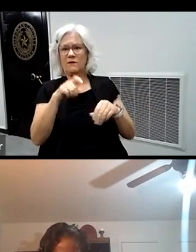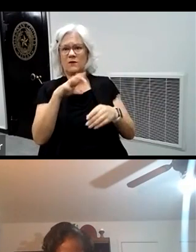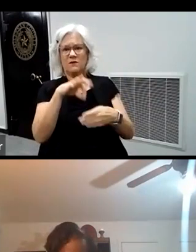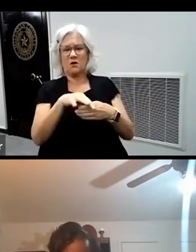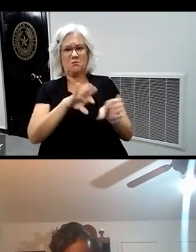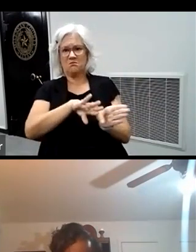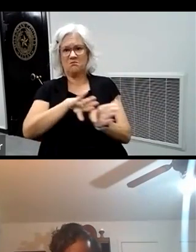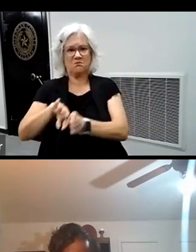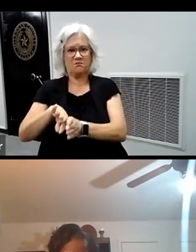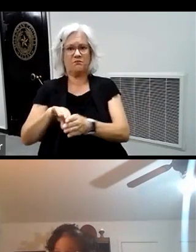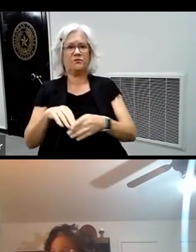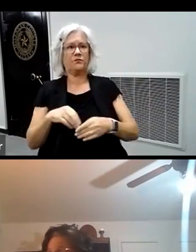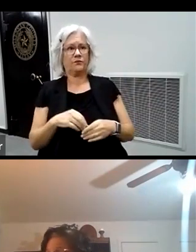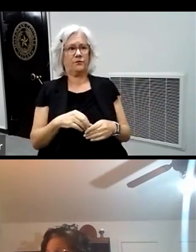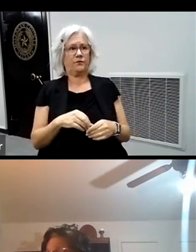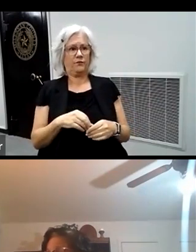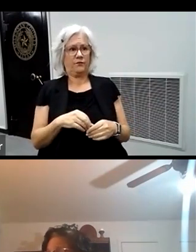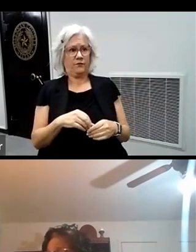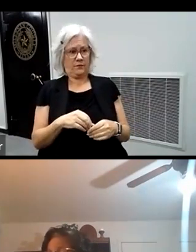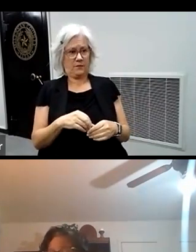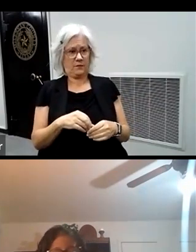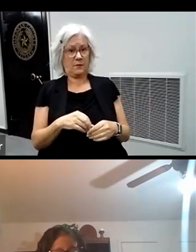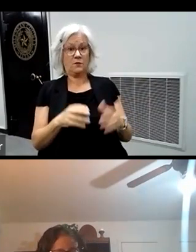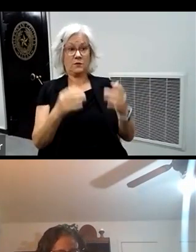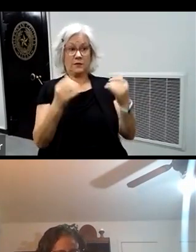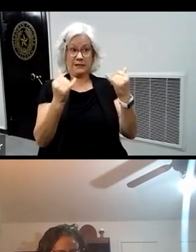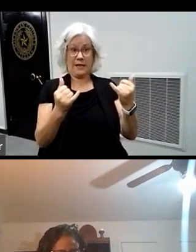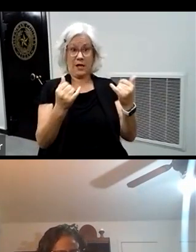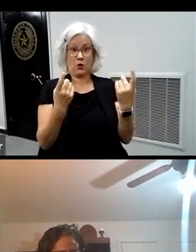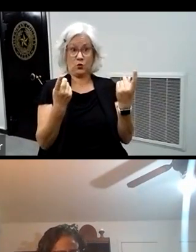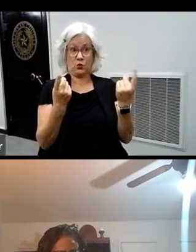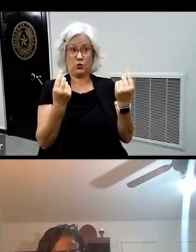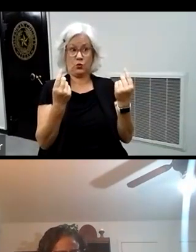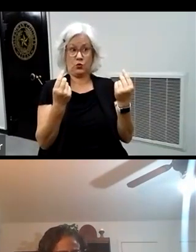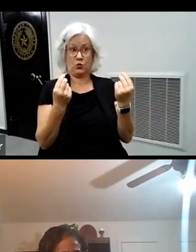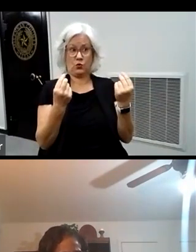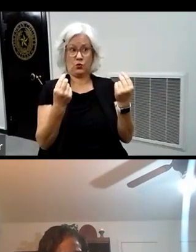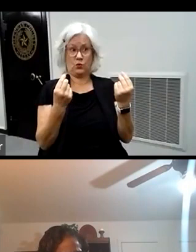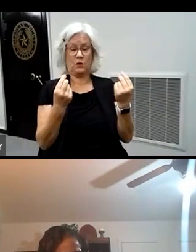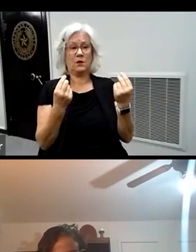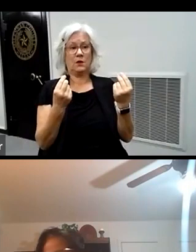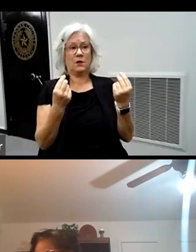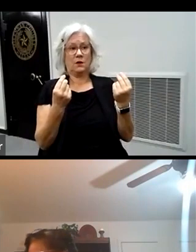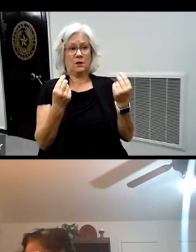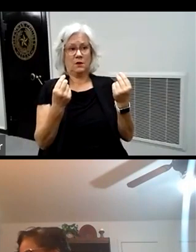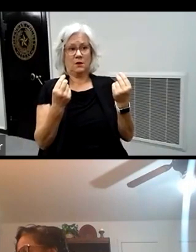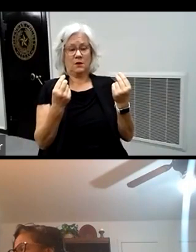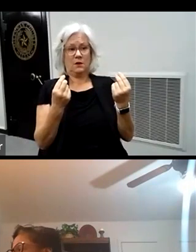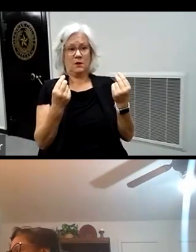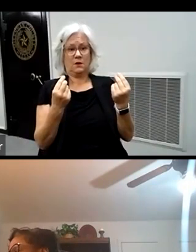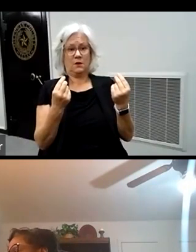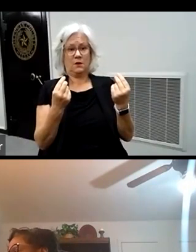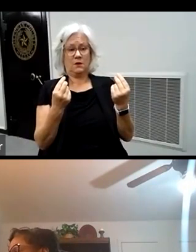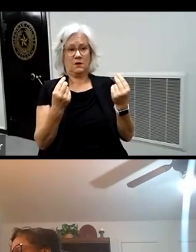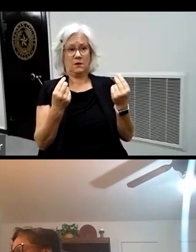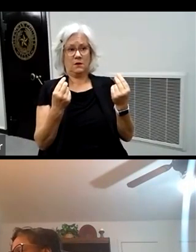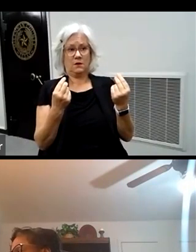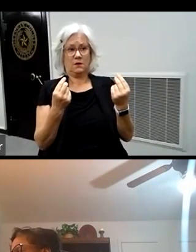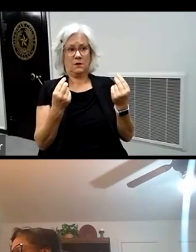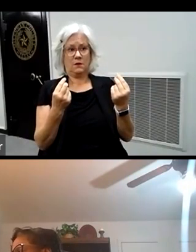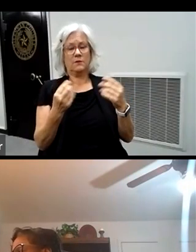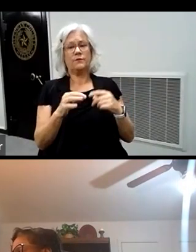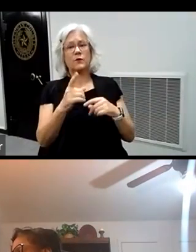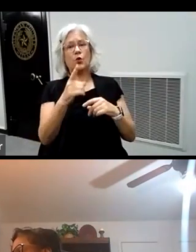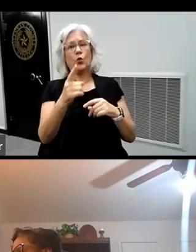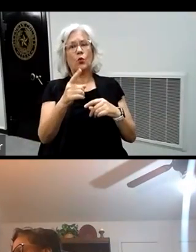anything else on the work session? What I was going to do is I want to go back to one of the pulled